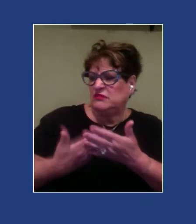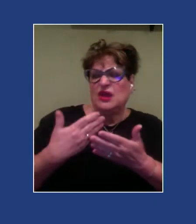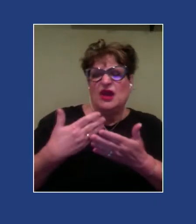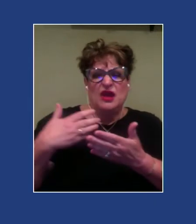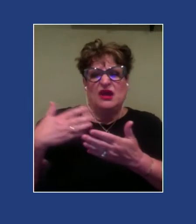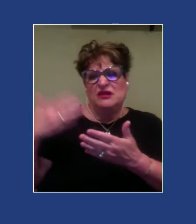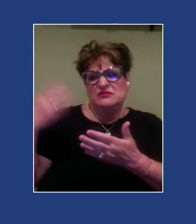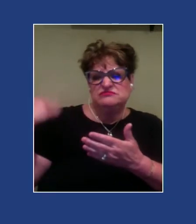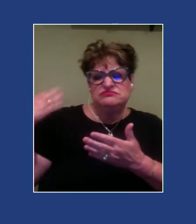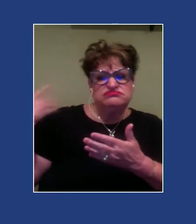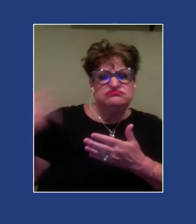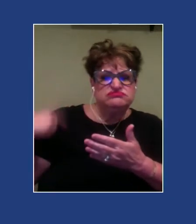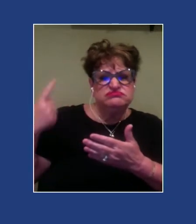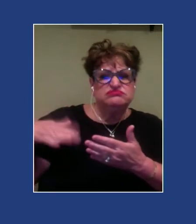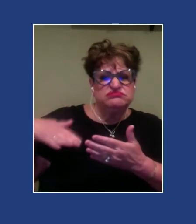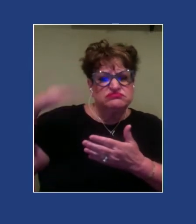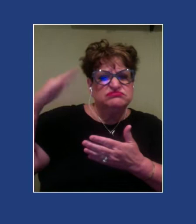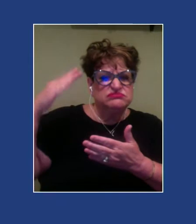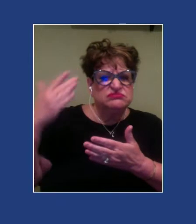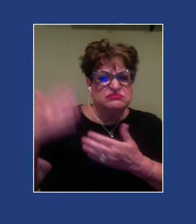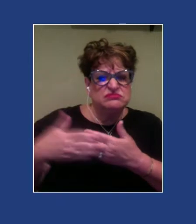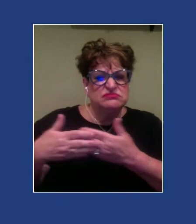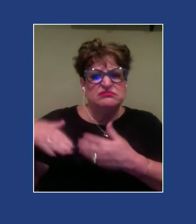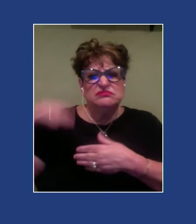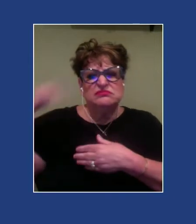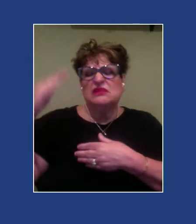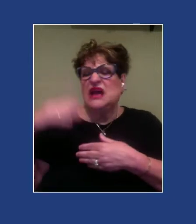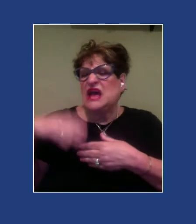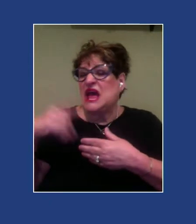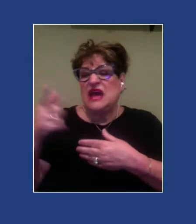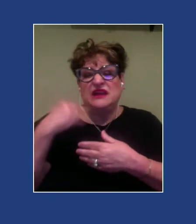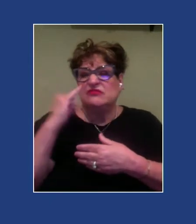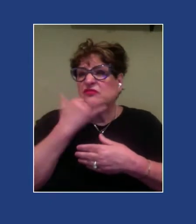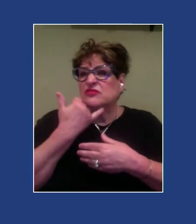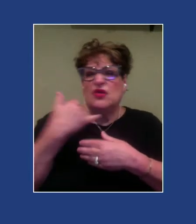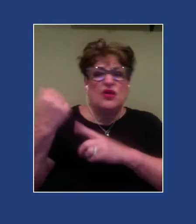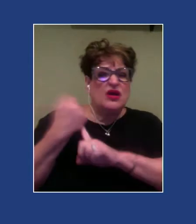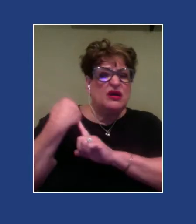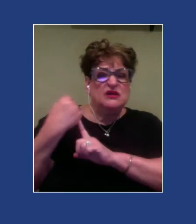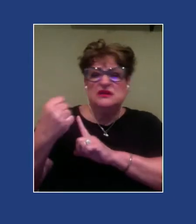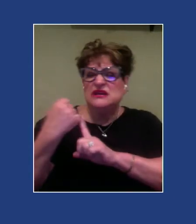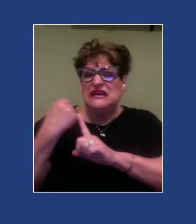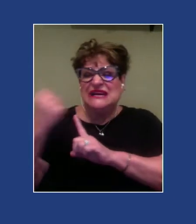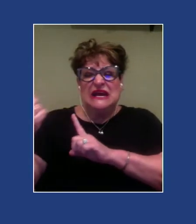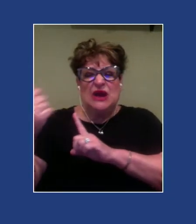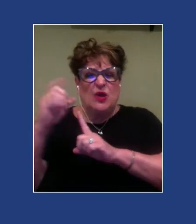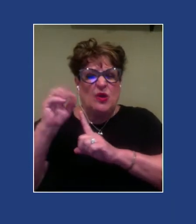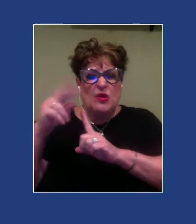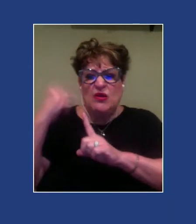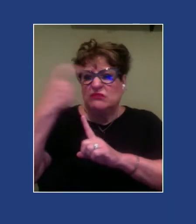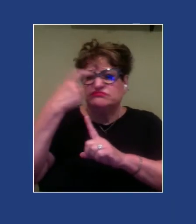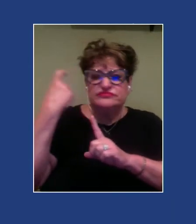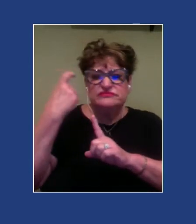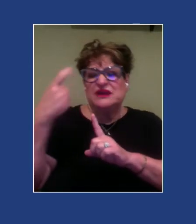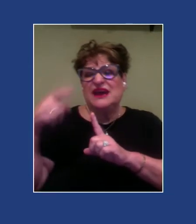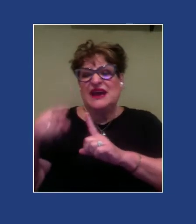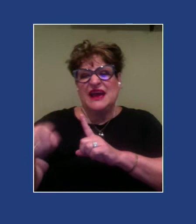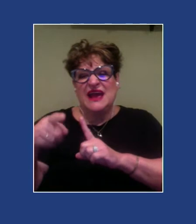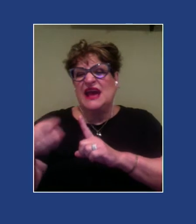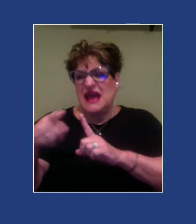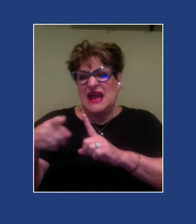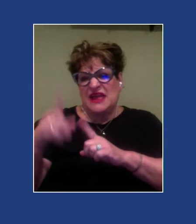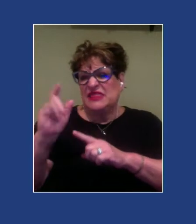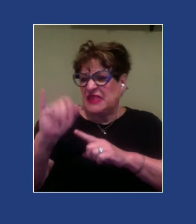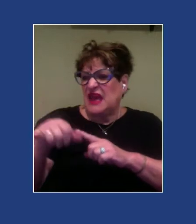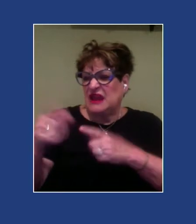or developmental environments. And childhood maltreatment is common generally among transgender and gender diverse children because of